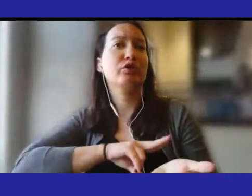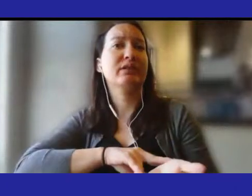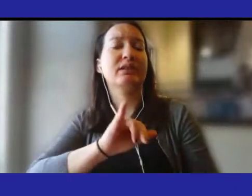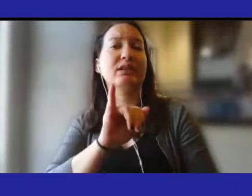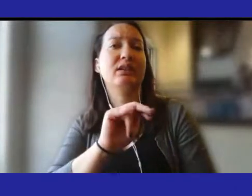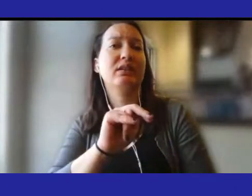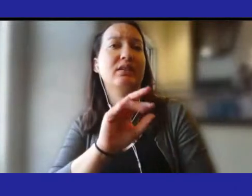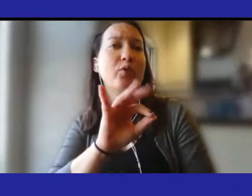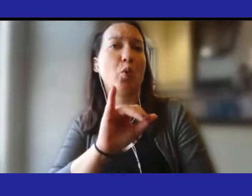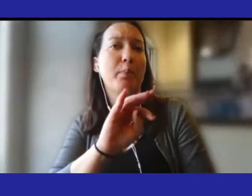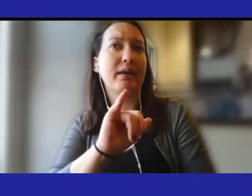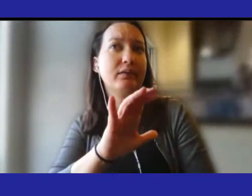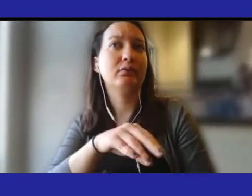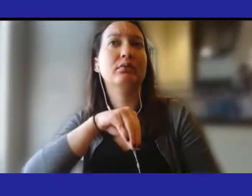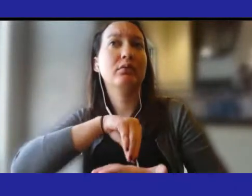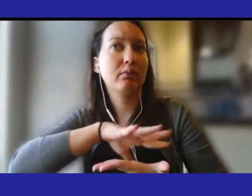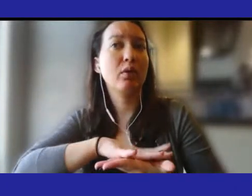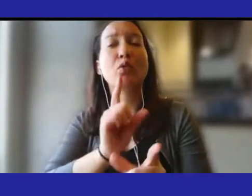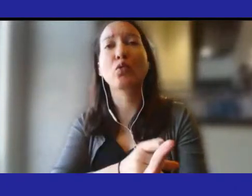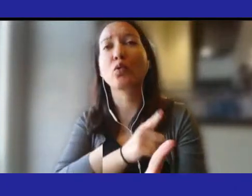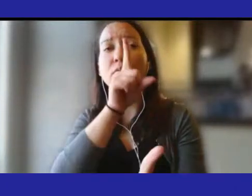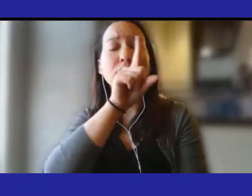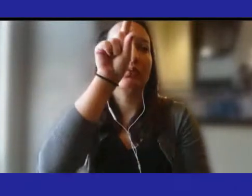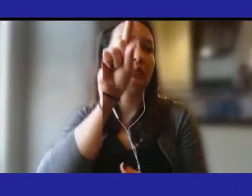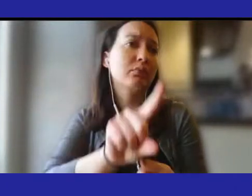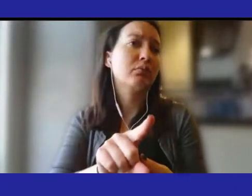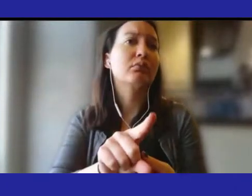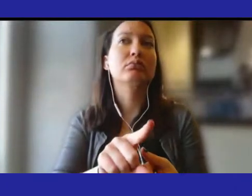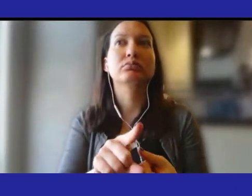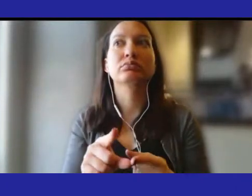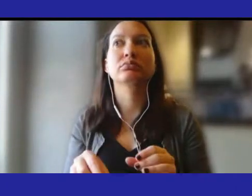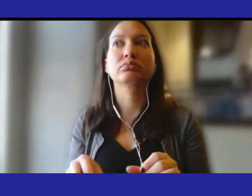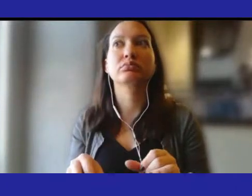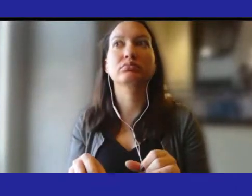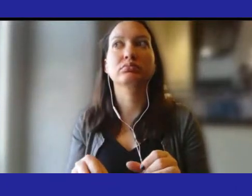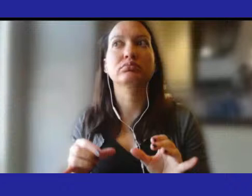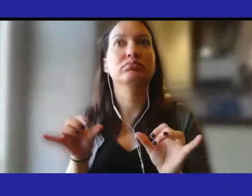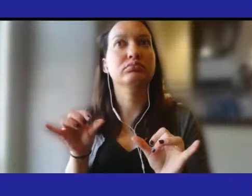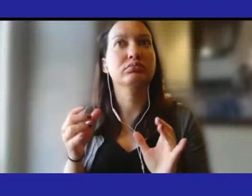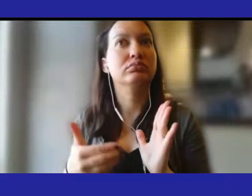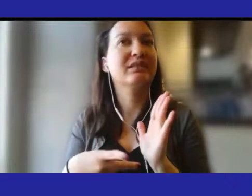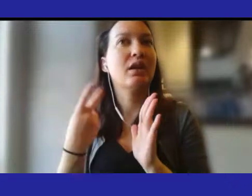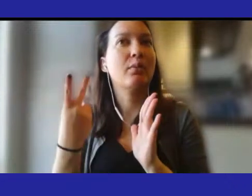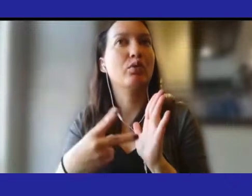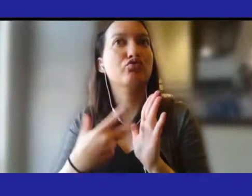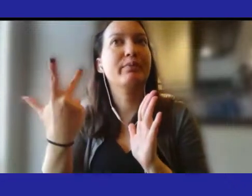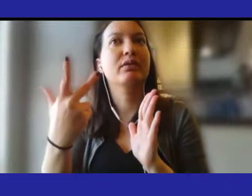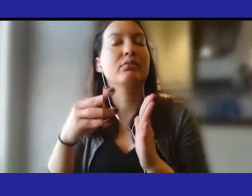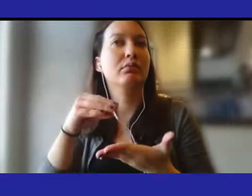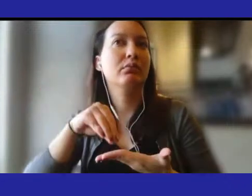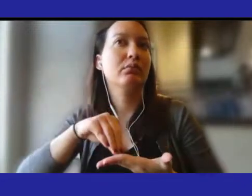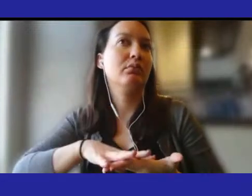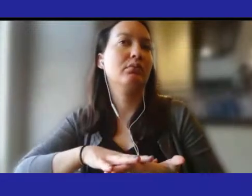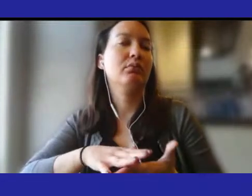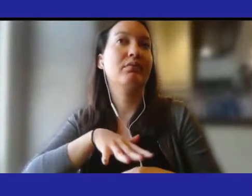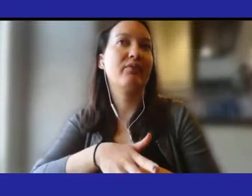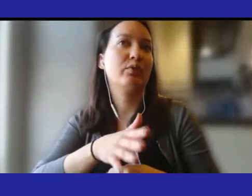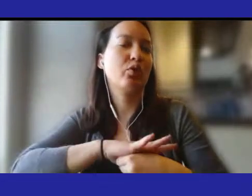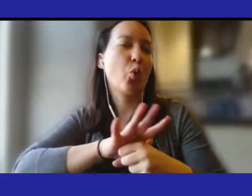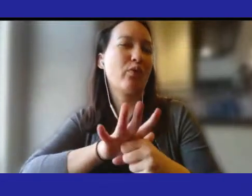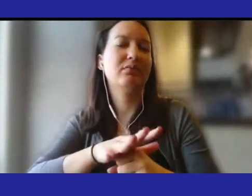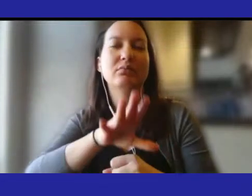documentation. Our goal is really to reduce the redundancy within our documentation system post-COVID. So there's a lot of